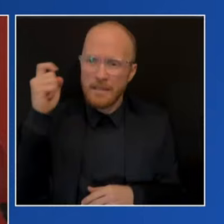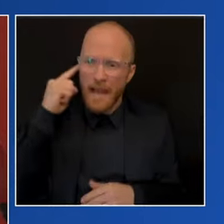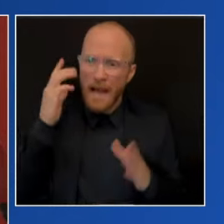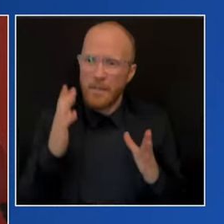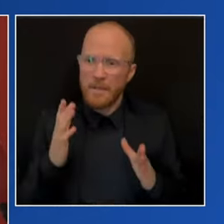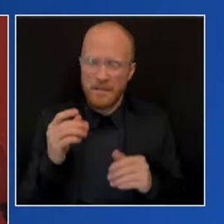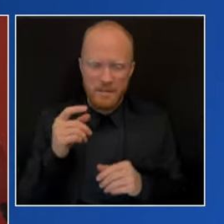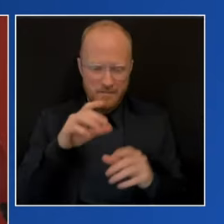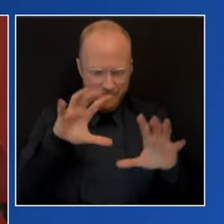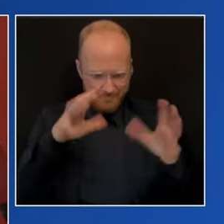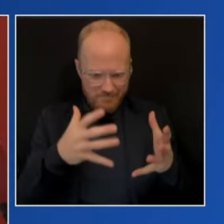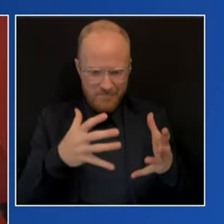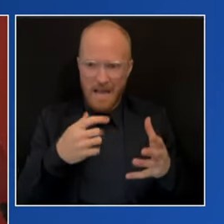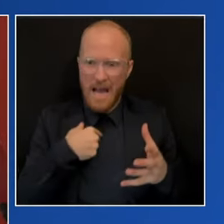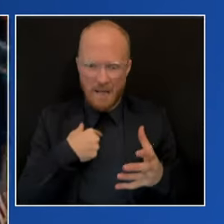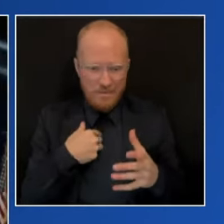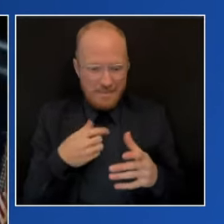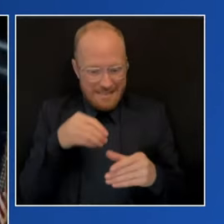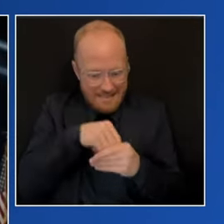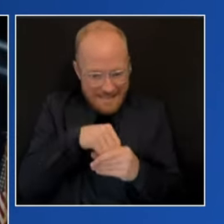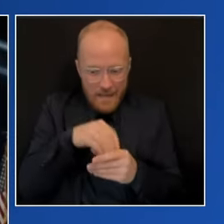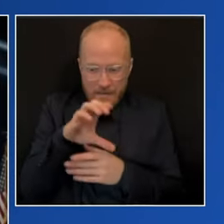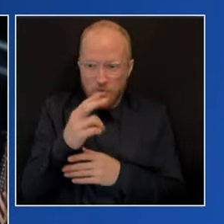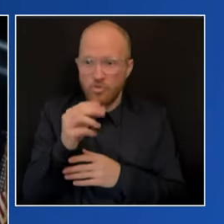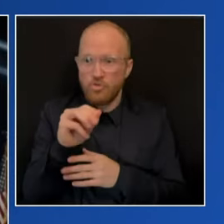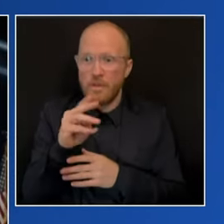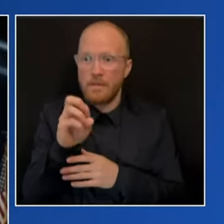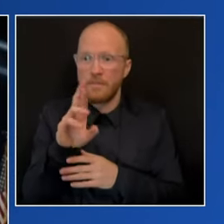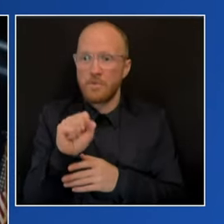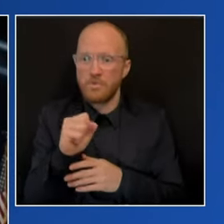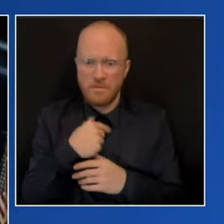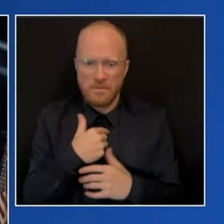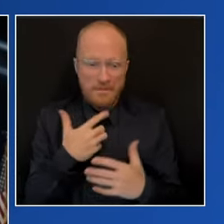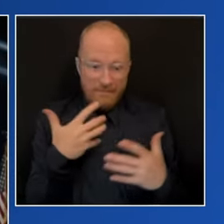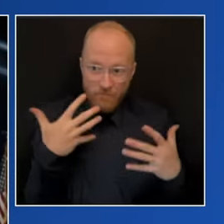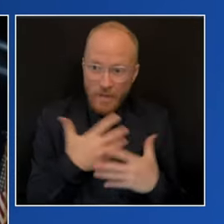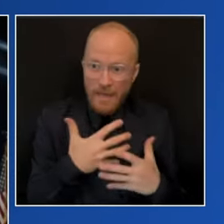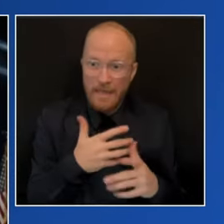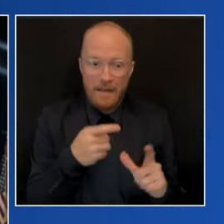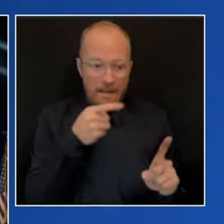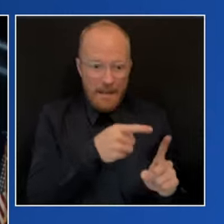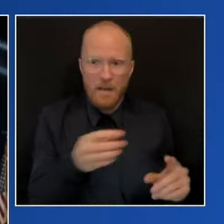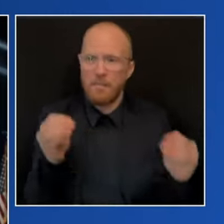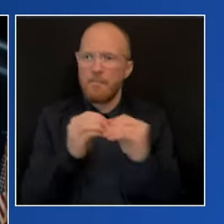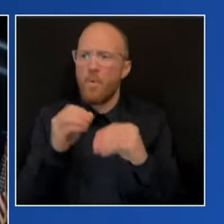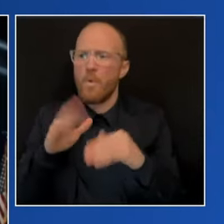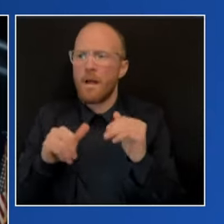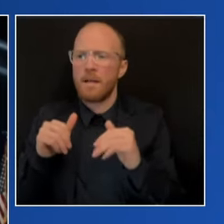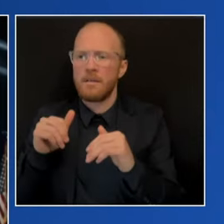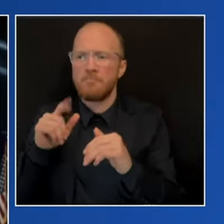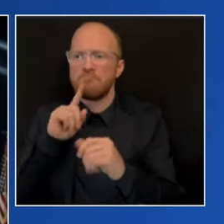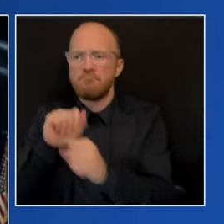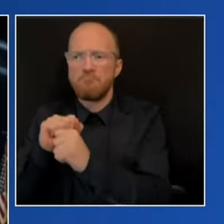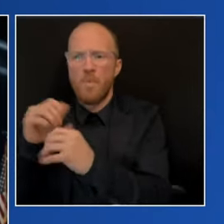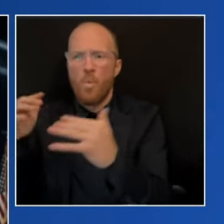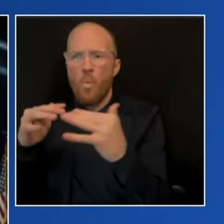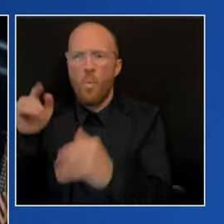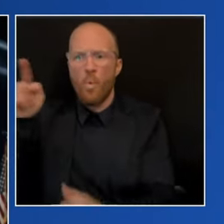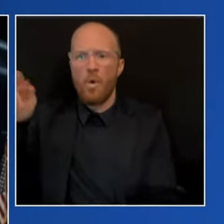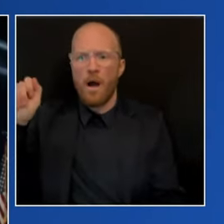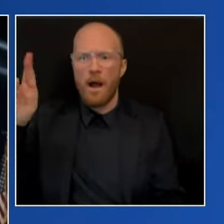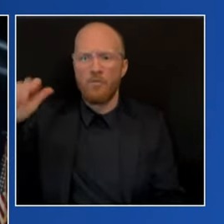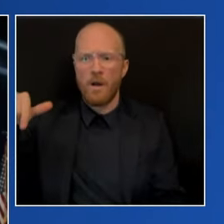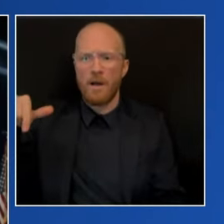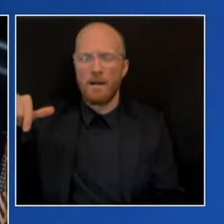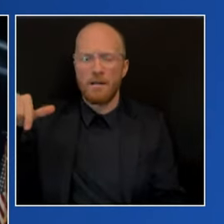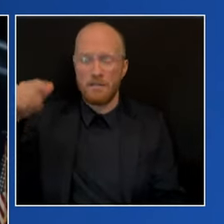chambers, than when he was fighting as a soldier in the war in Iraq. He said he was more afraid inside the halls